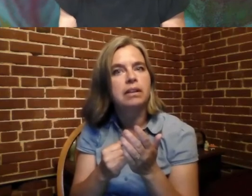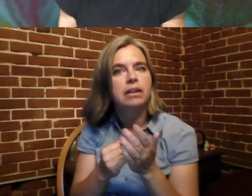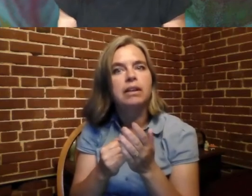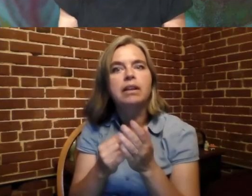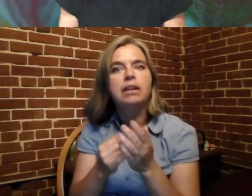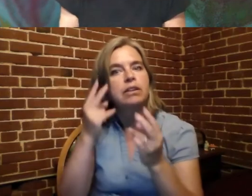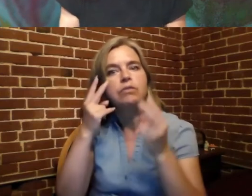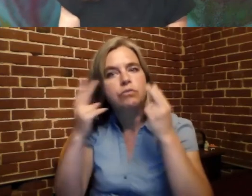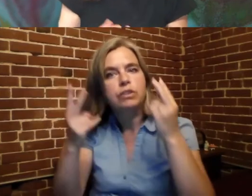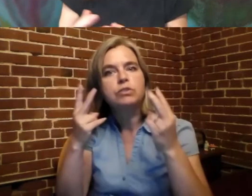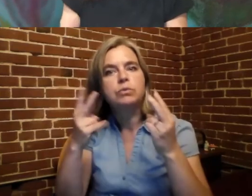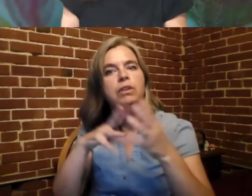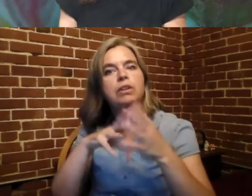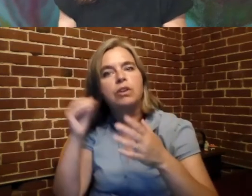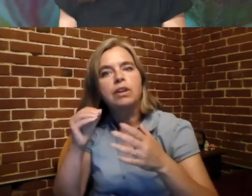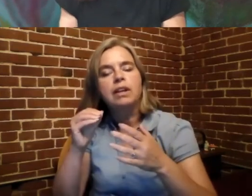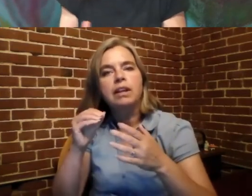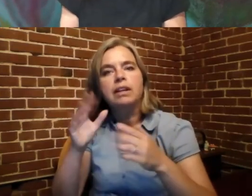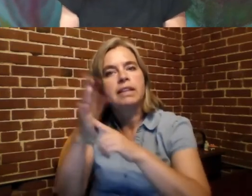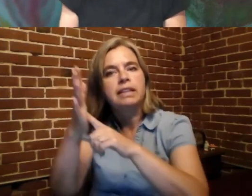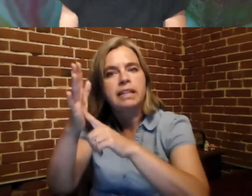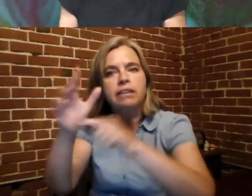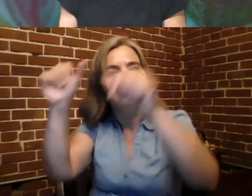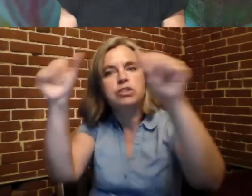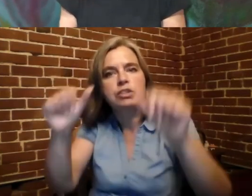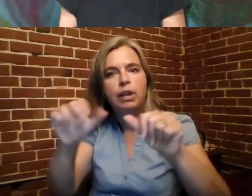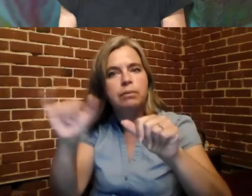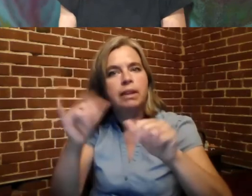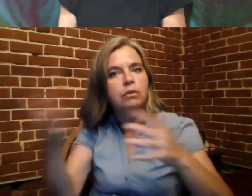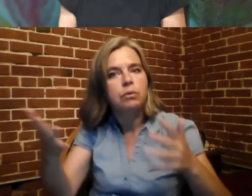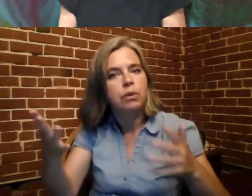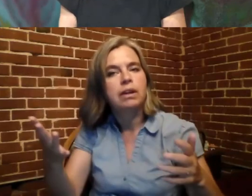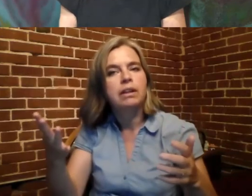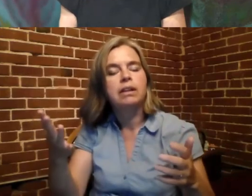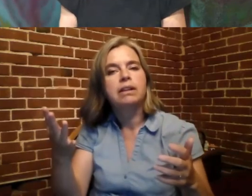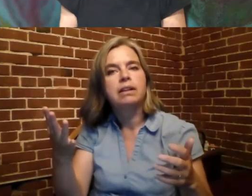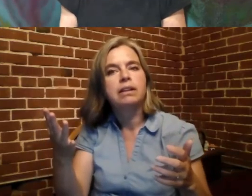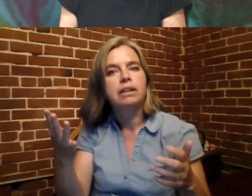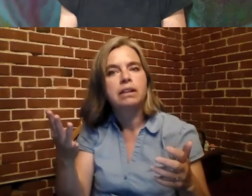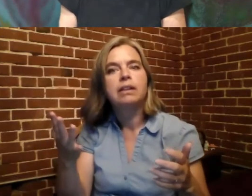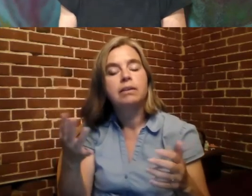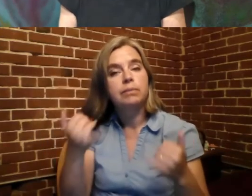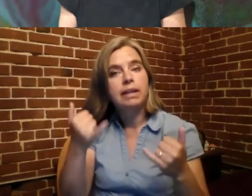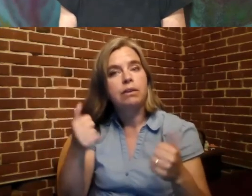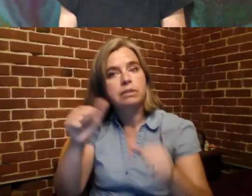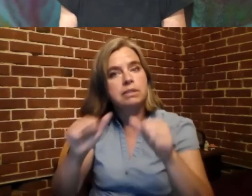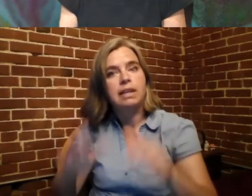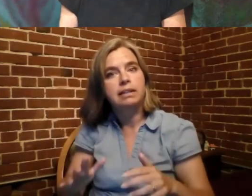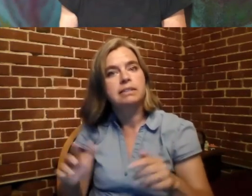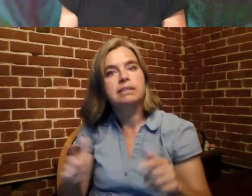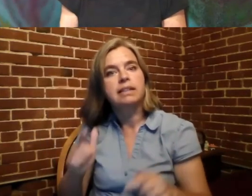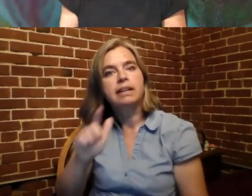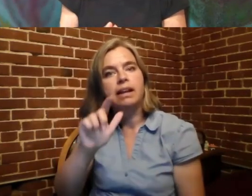leaves shaped? What are they doing? What are they doing during different seasons? But now, thanks to scientists like Allison